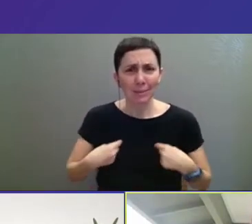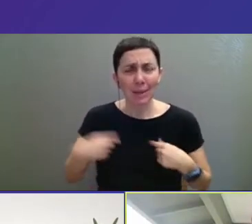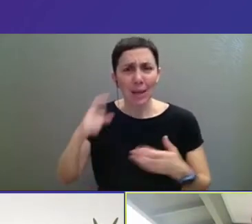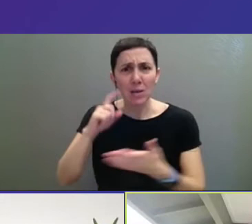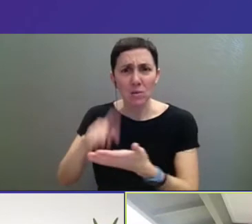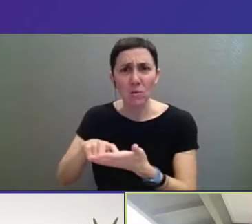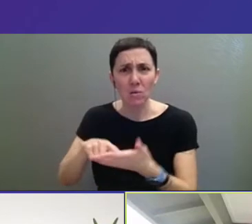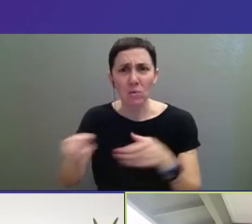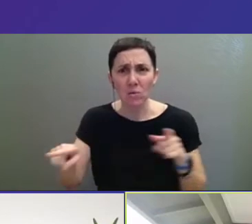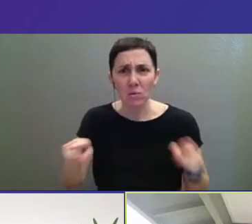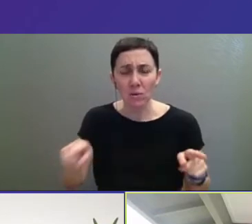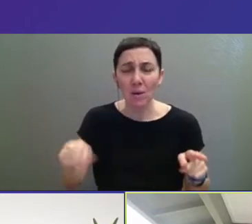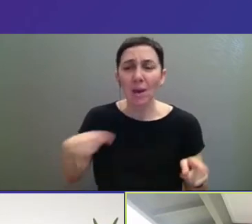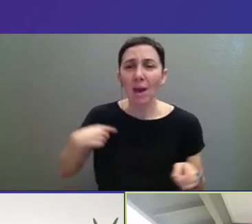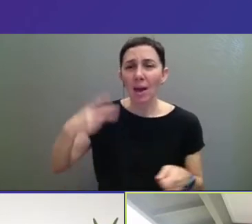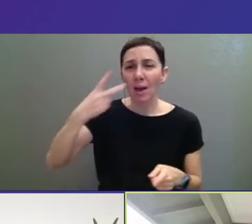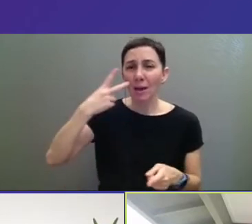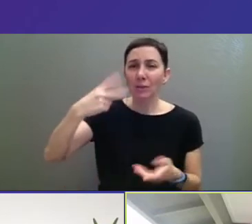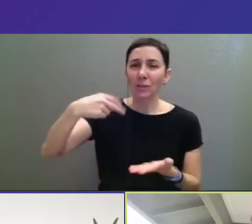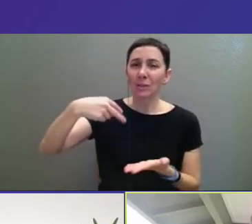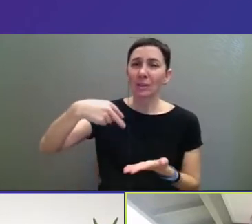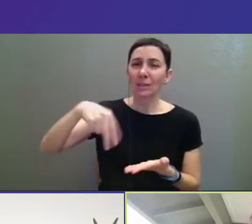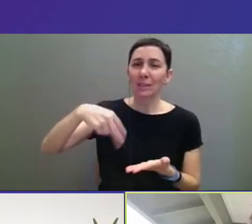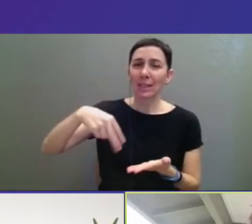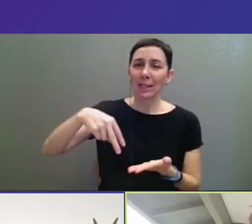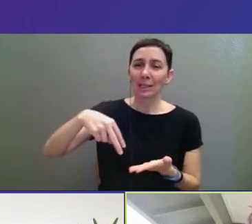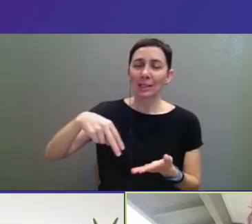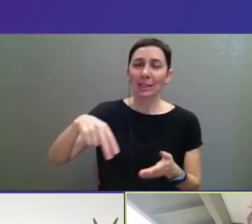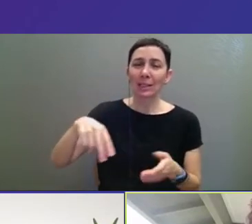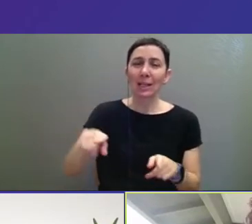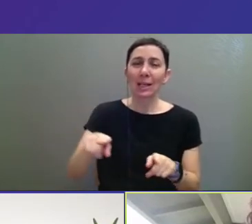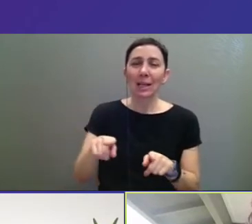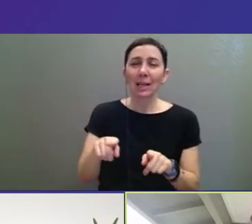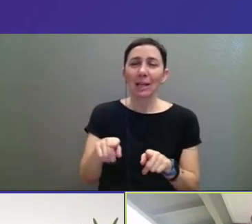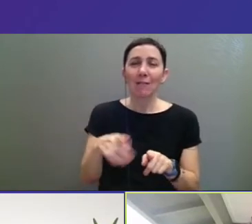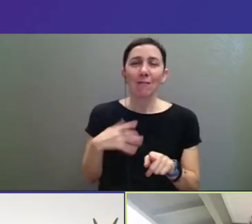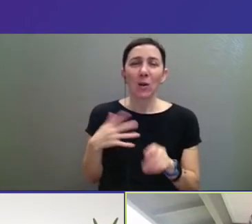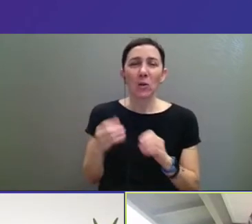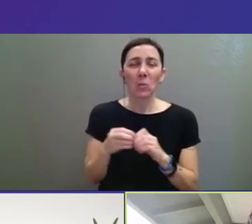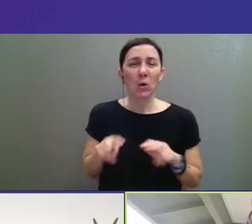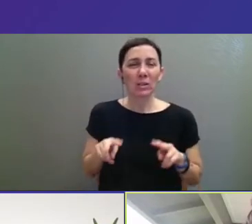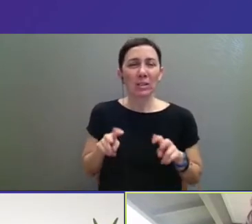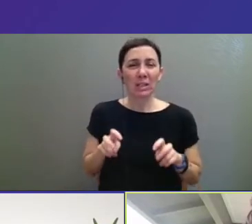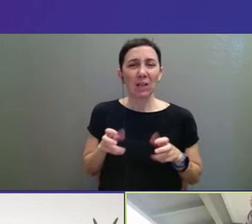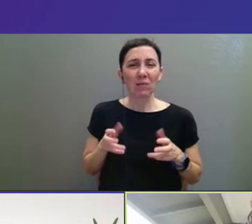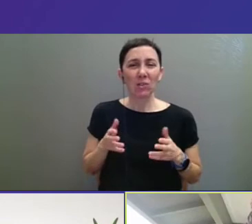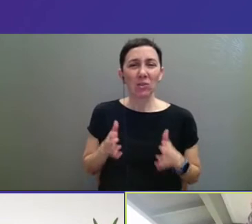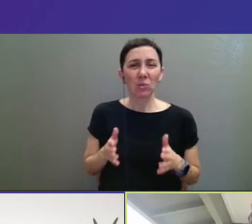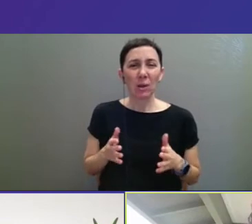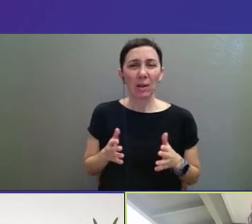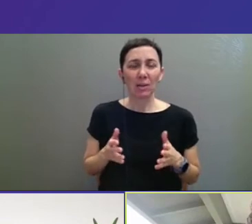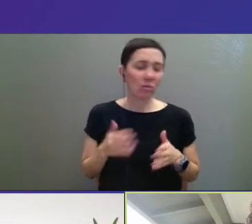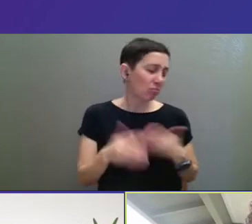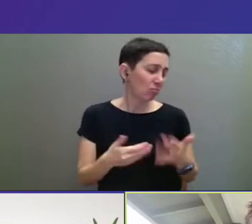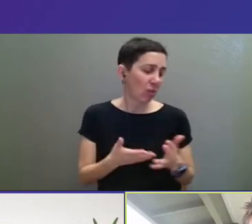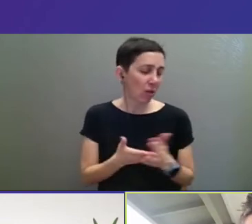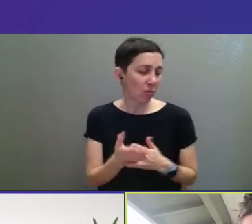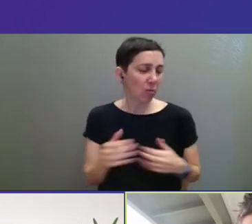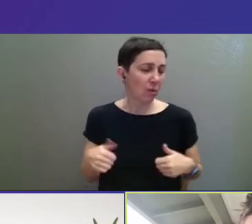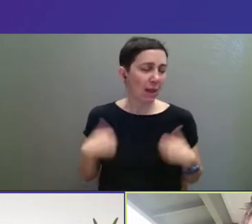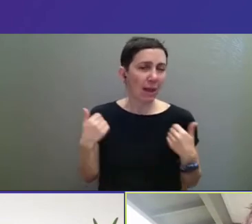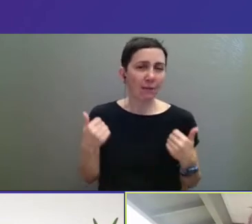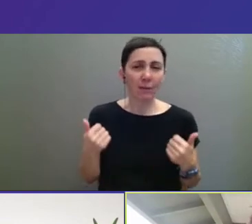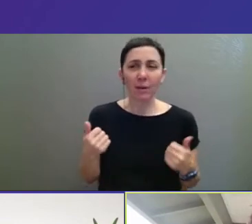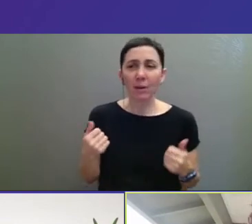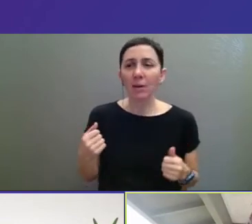I was seeing dance as a more selfish way to proceed through life. We